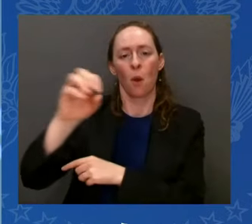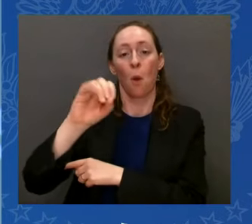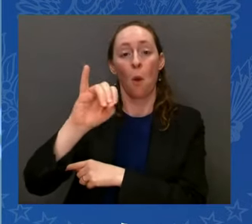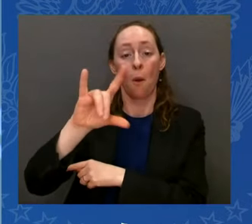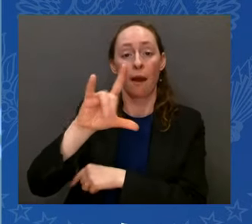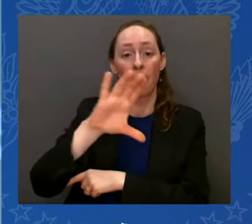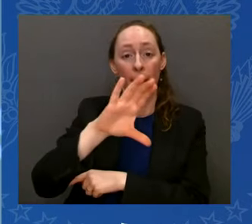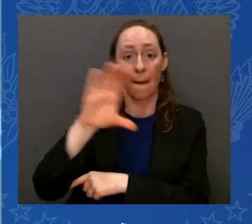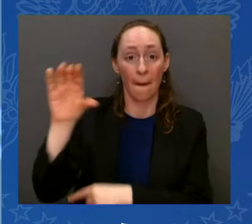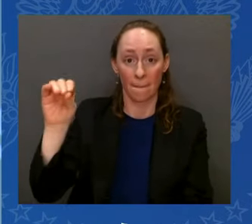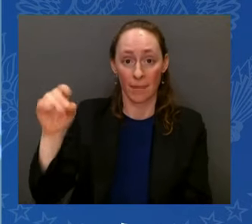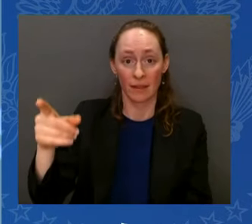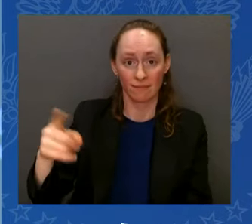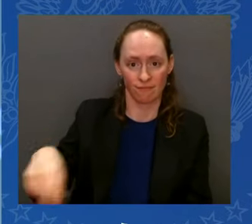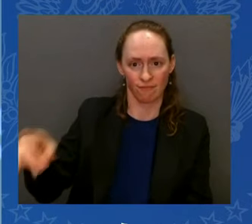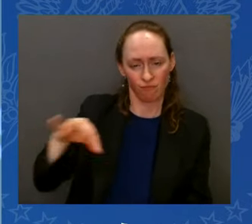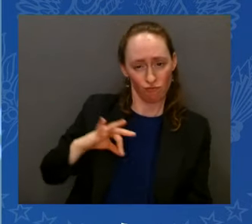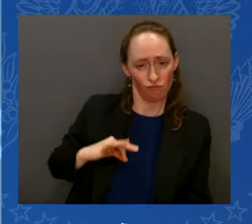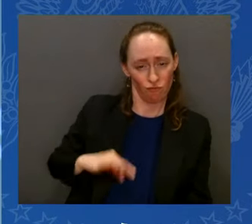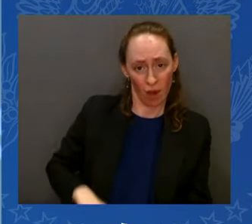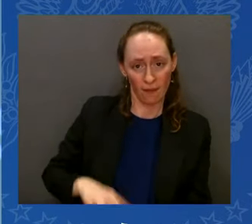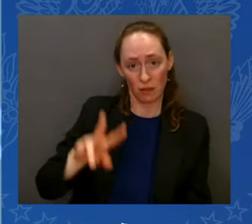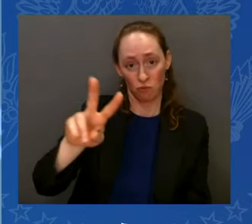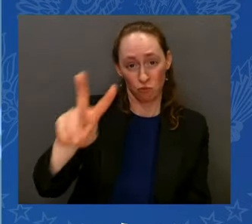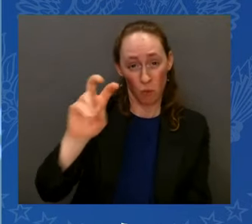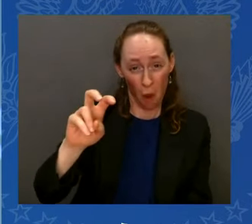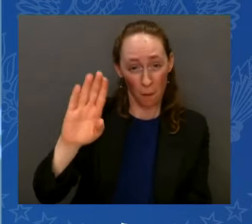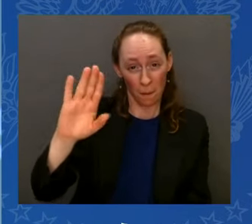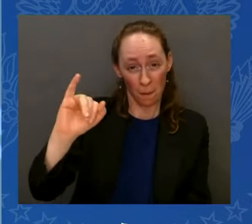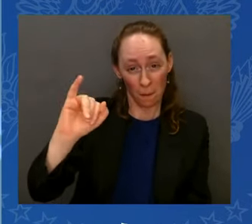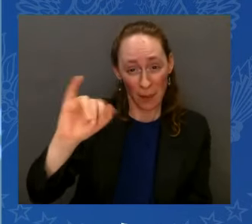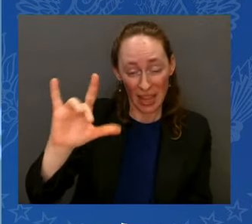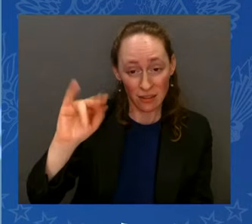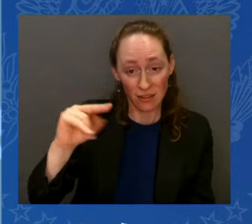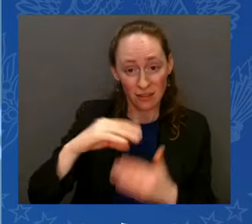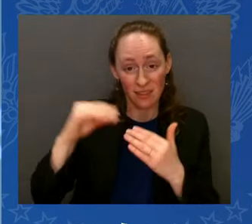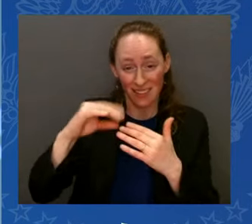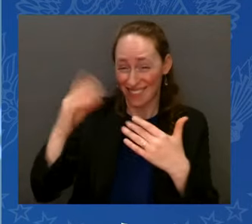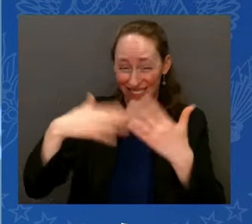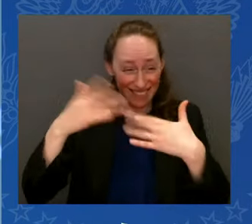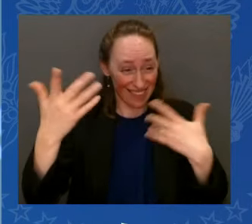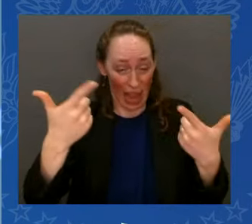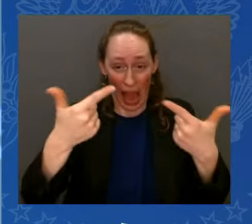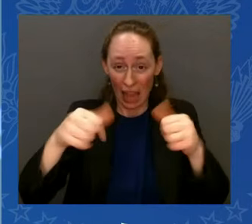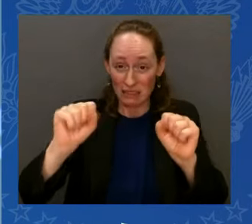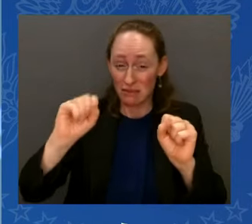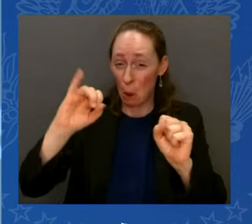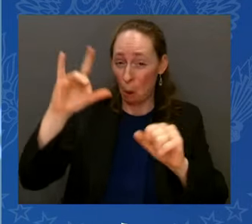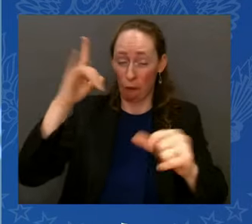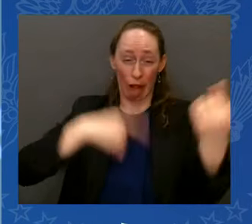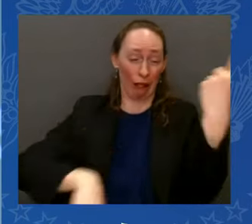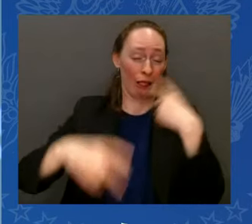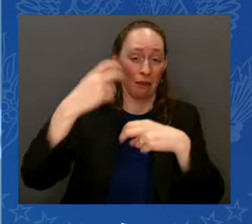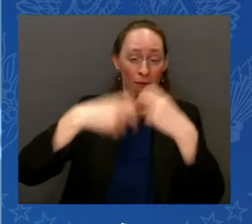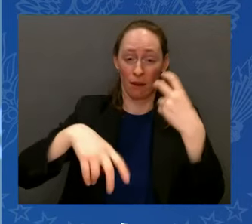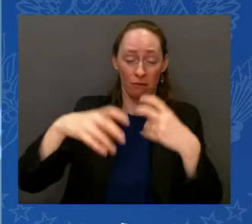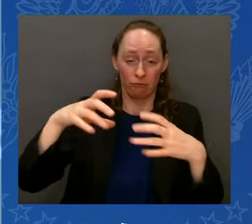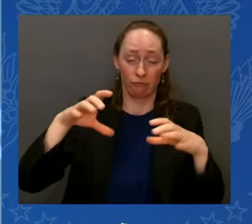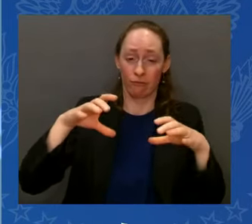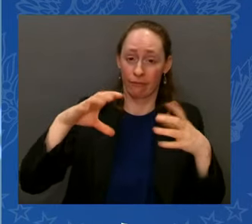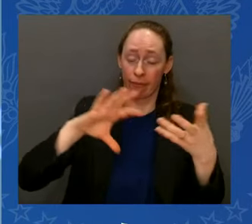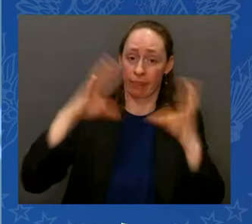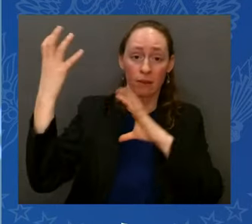$200 billion in the middle of an energy crisis. Because they bought back their stock, and they're not investing